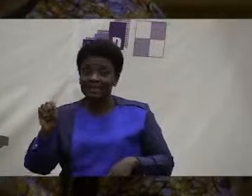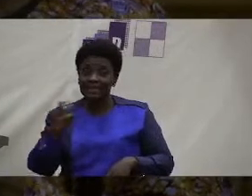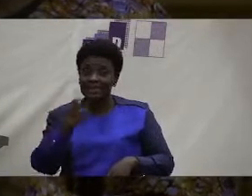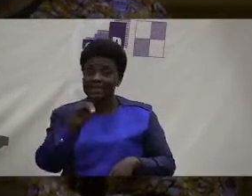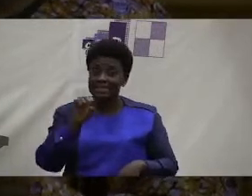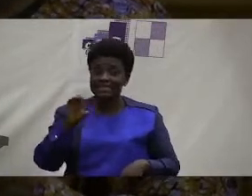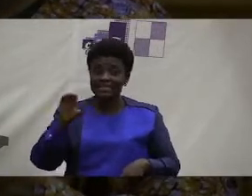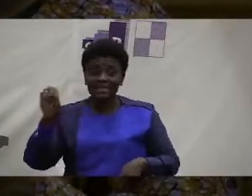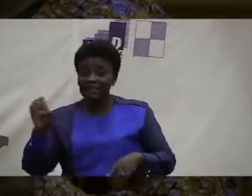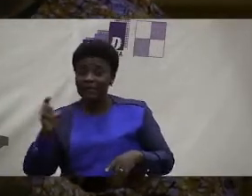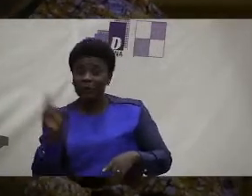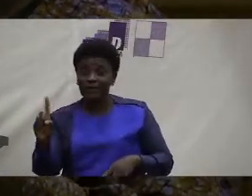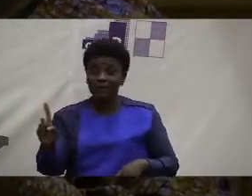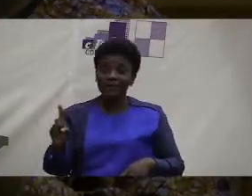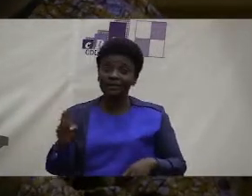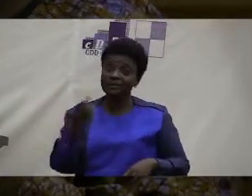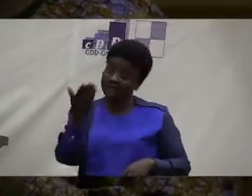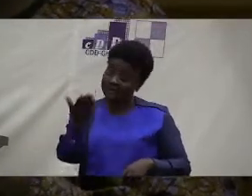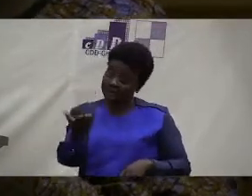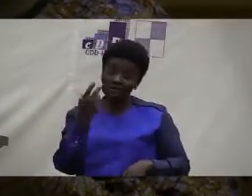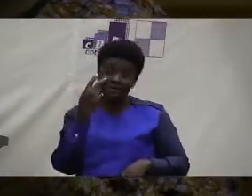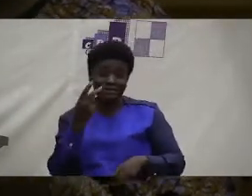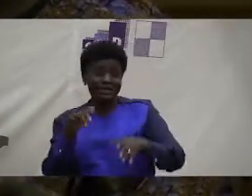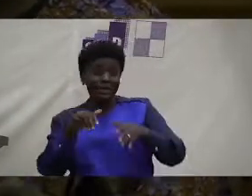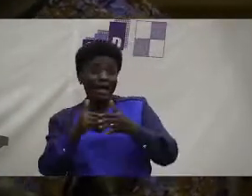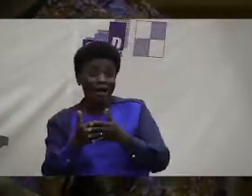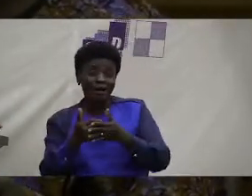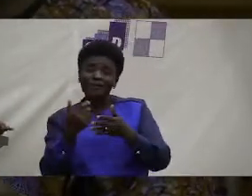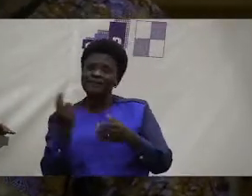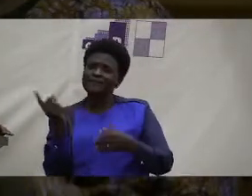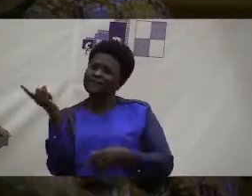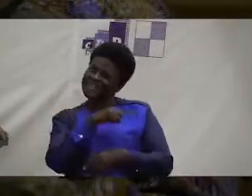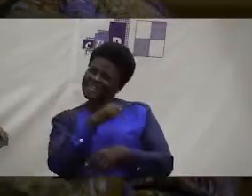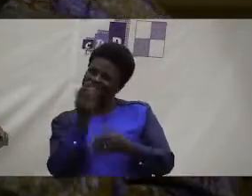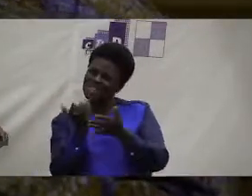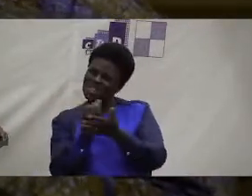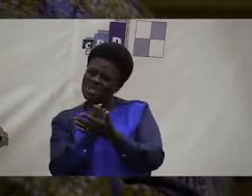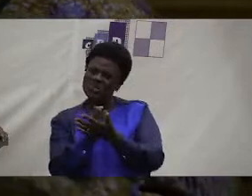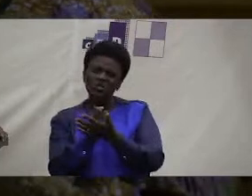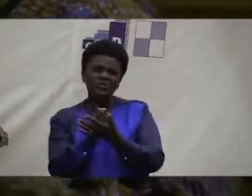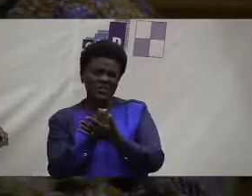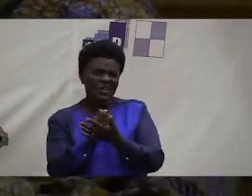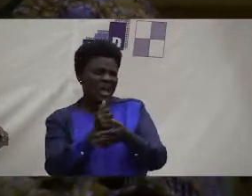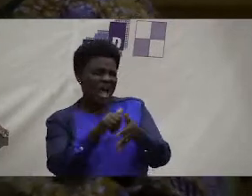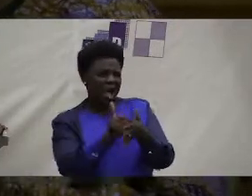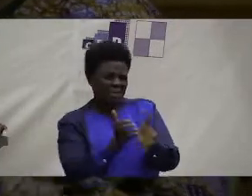How to see what is fake news and how to